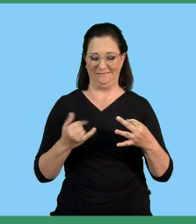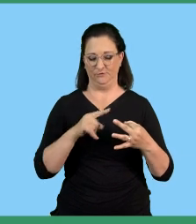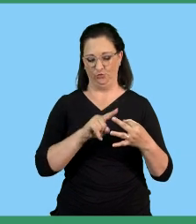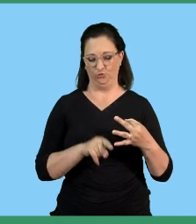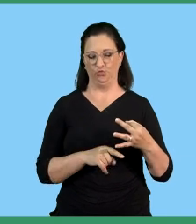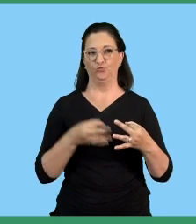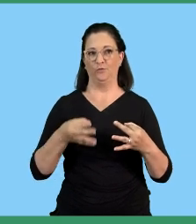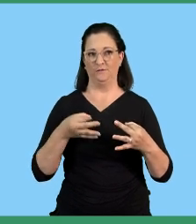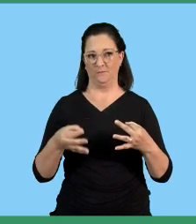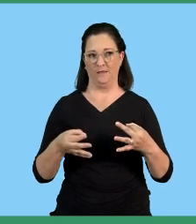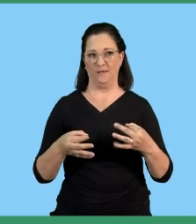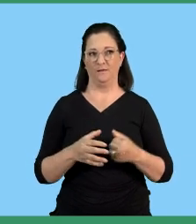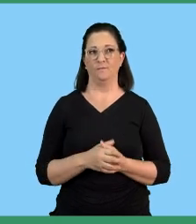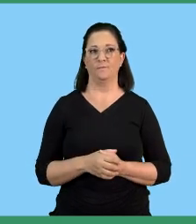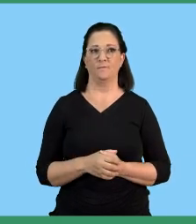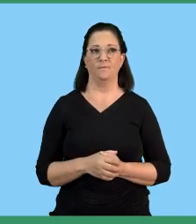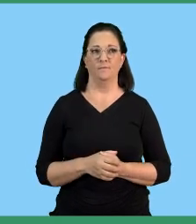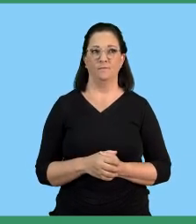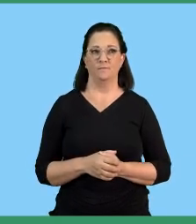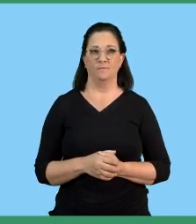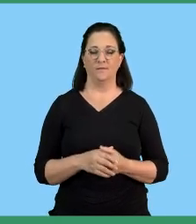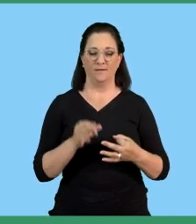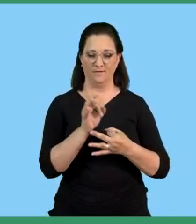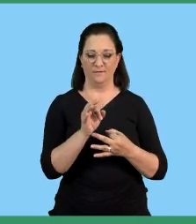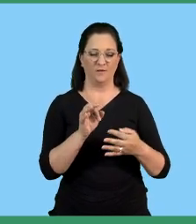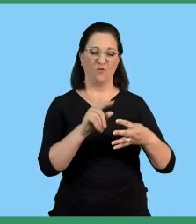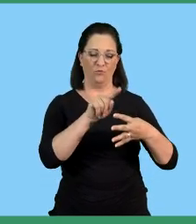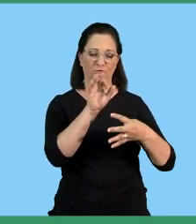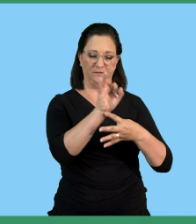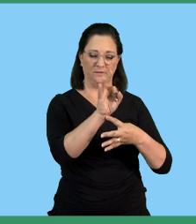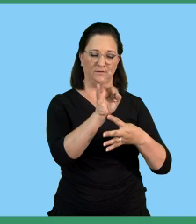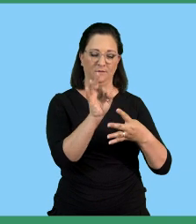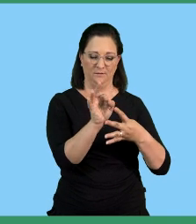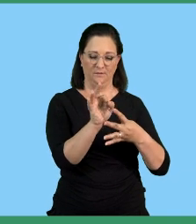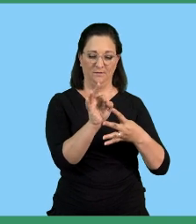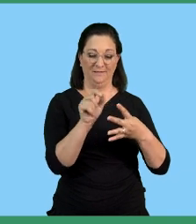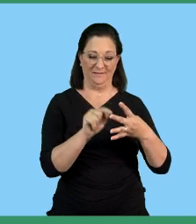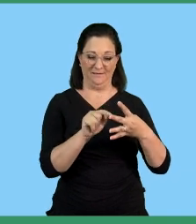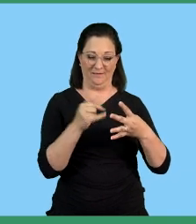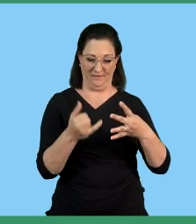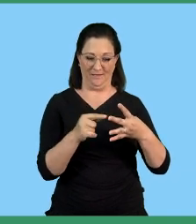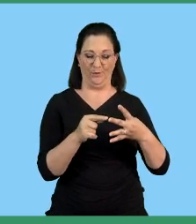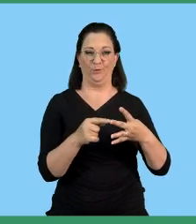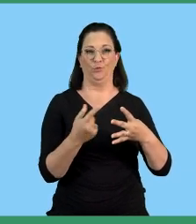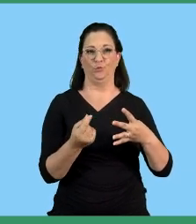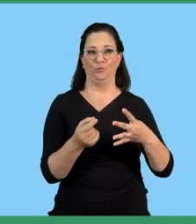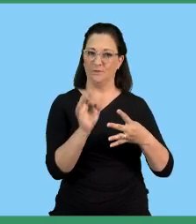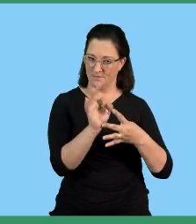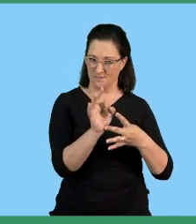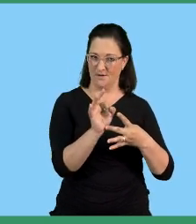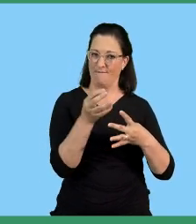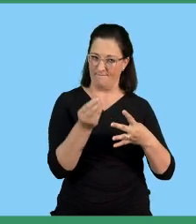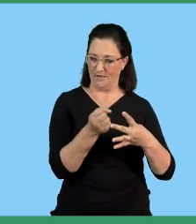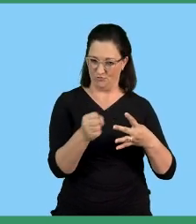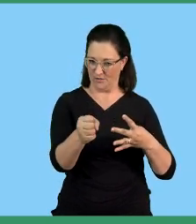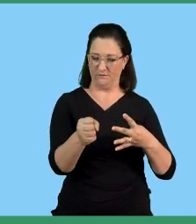that just now. Three, don't forget all these strategies, they are three. Integration had three, now we are on intensive. It also has